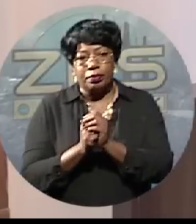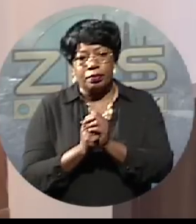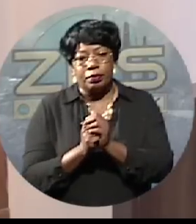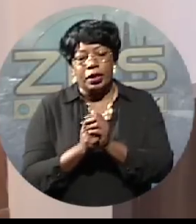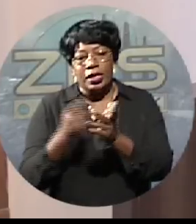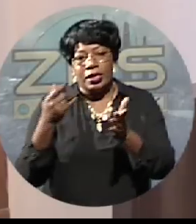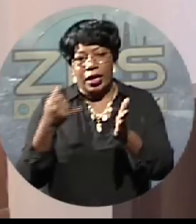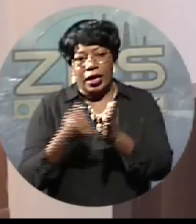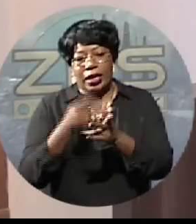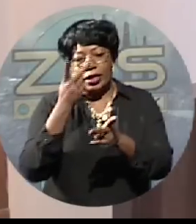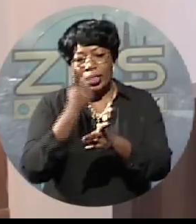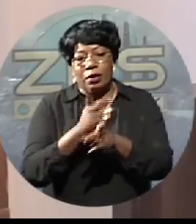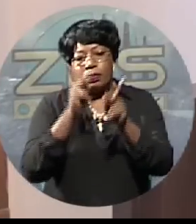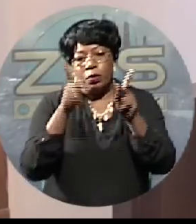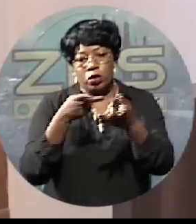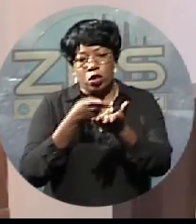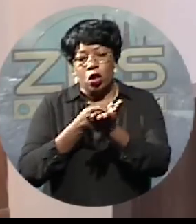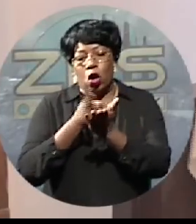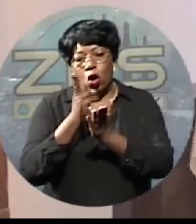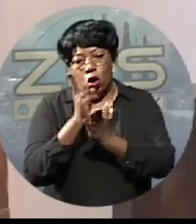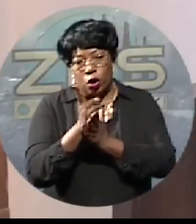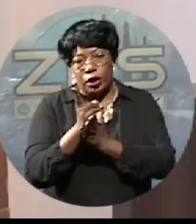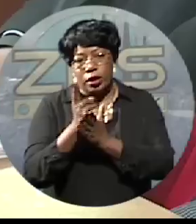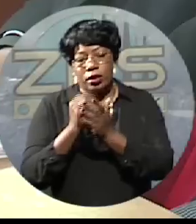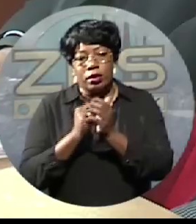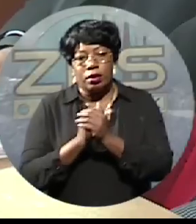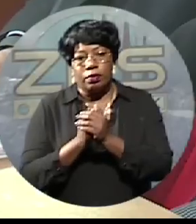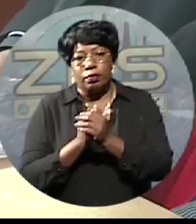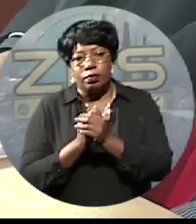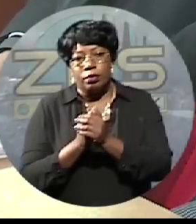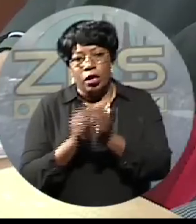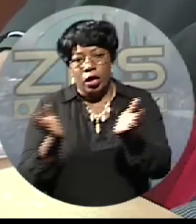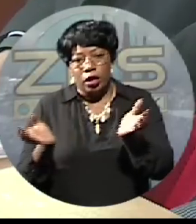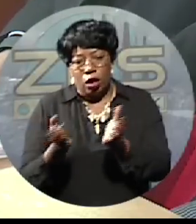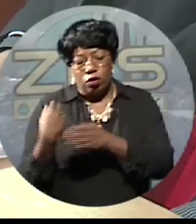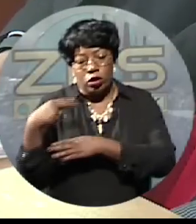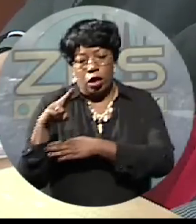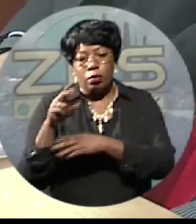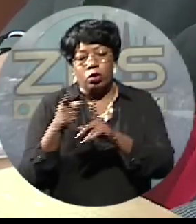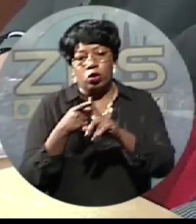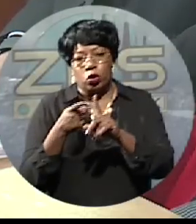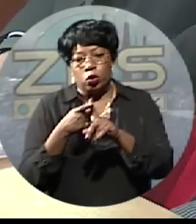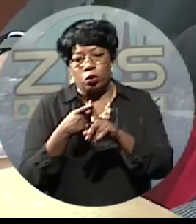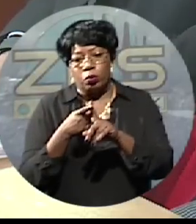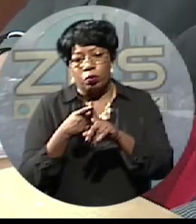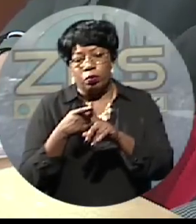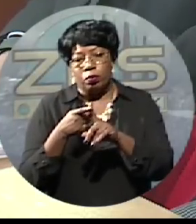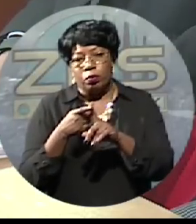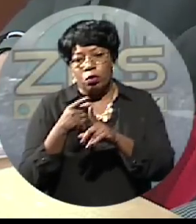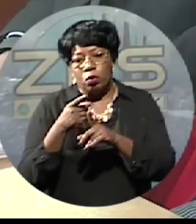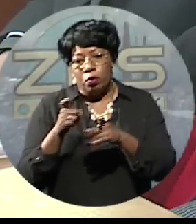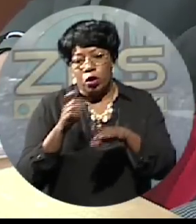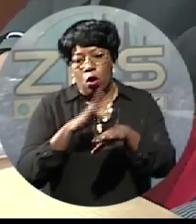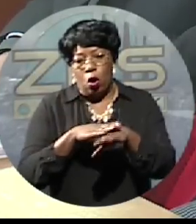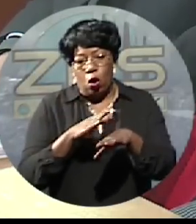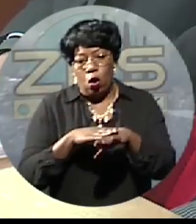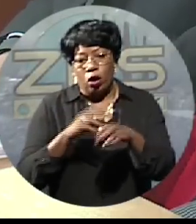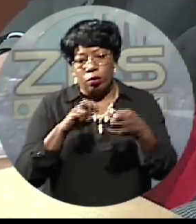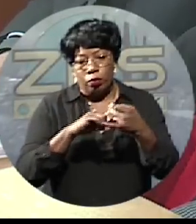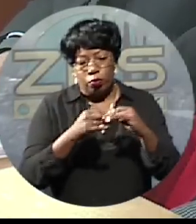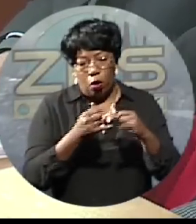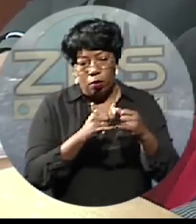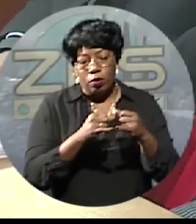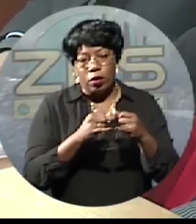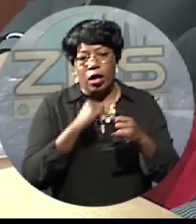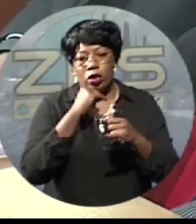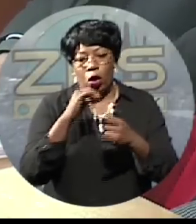honest and encourages campaigns and countries to be run on issues rather than on special